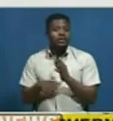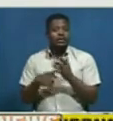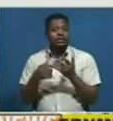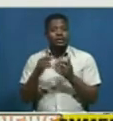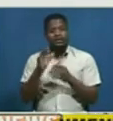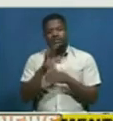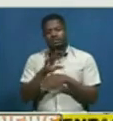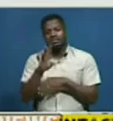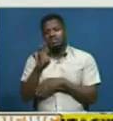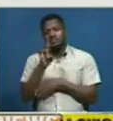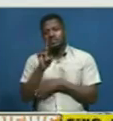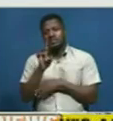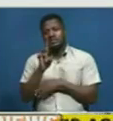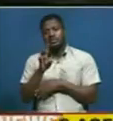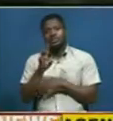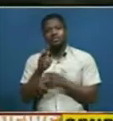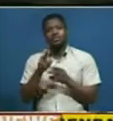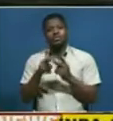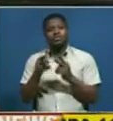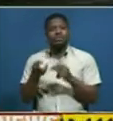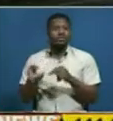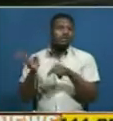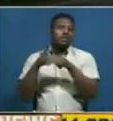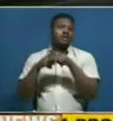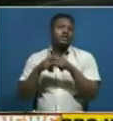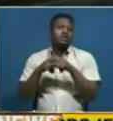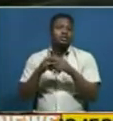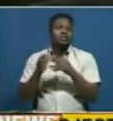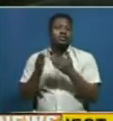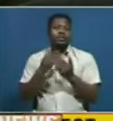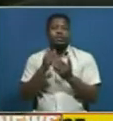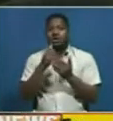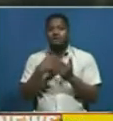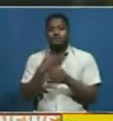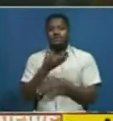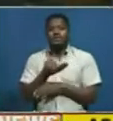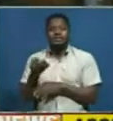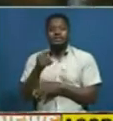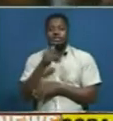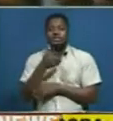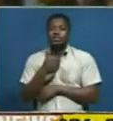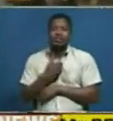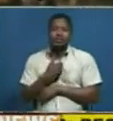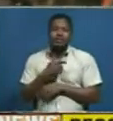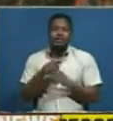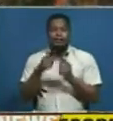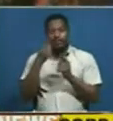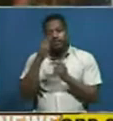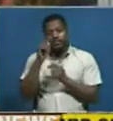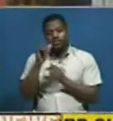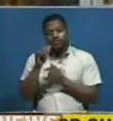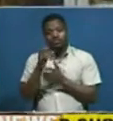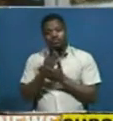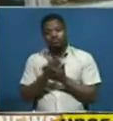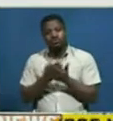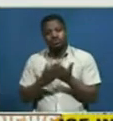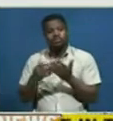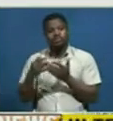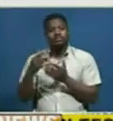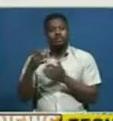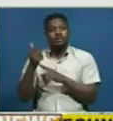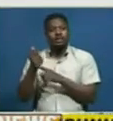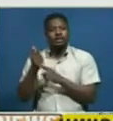Around 700. So it increased. Though we don't have the facilities, and because of that, some masters have